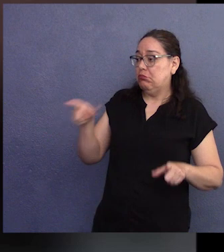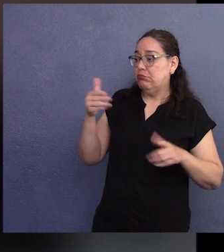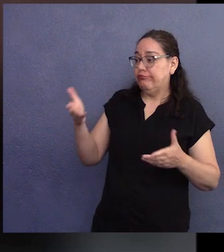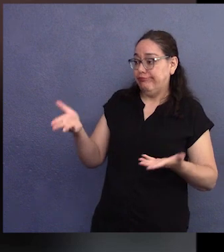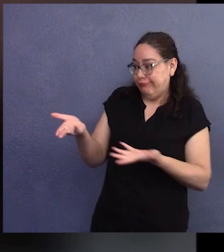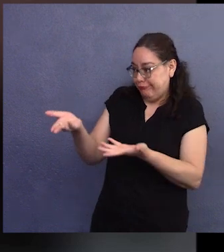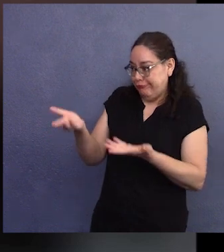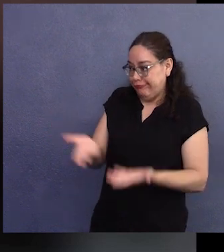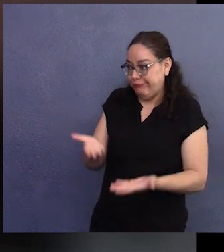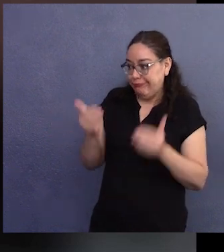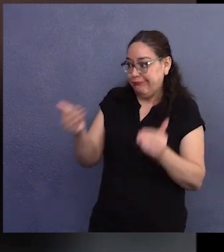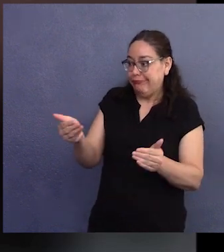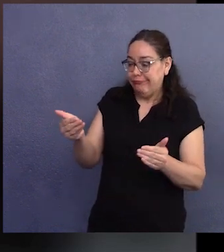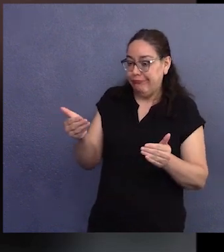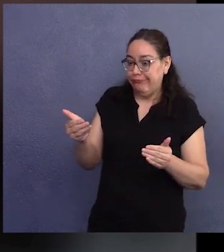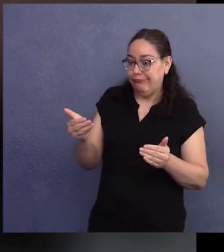do the honors and